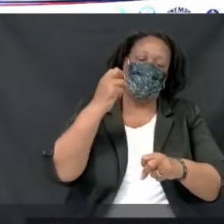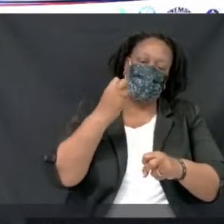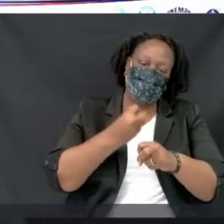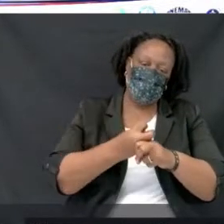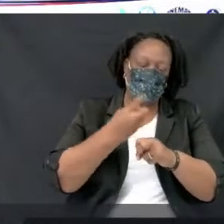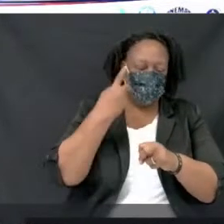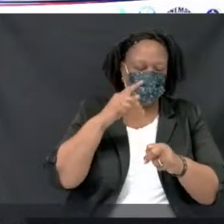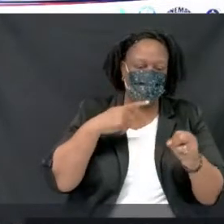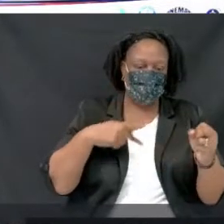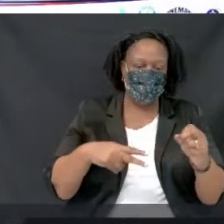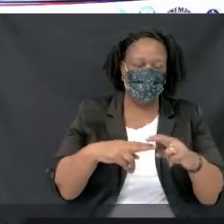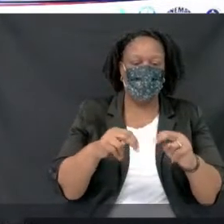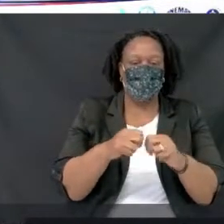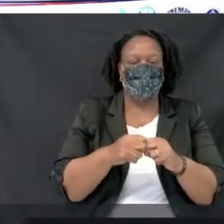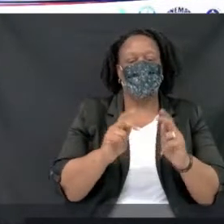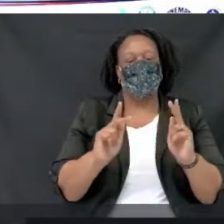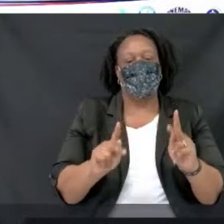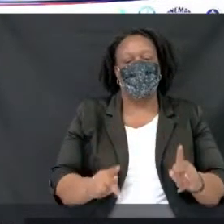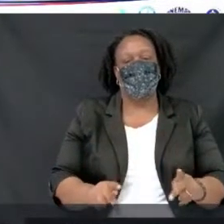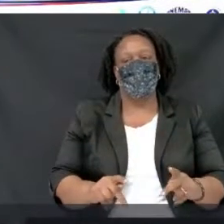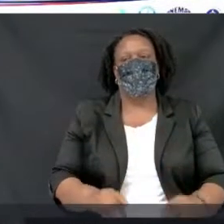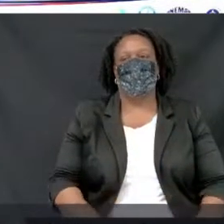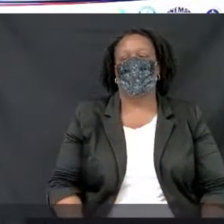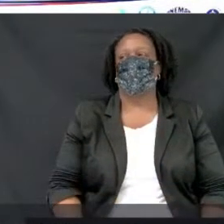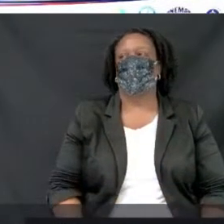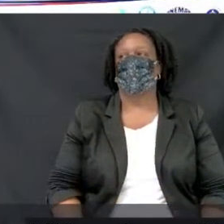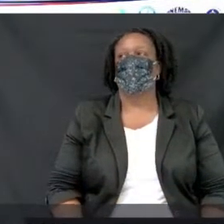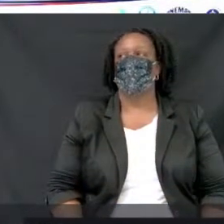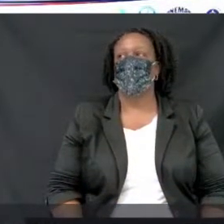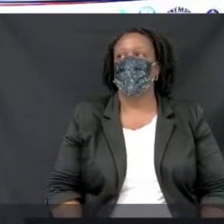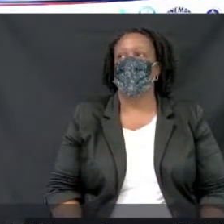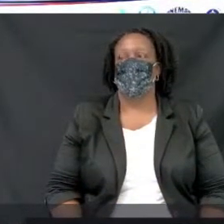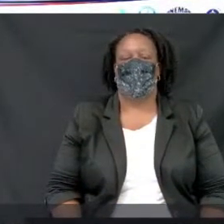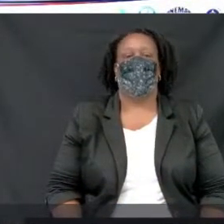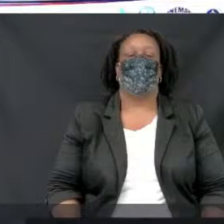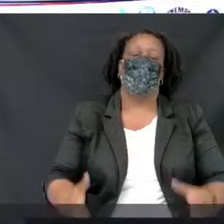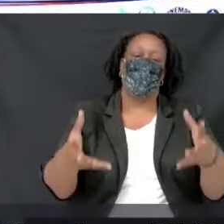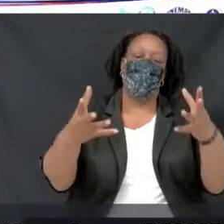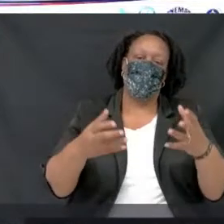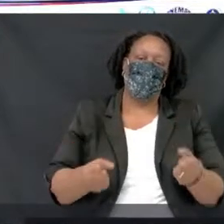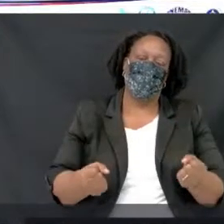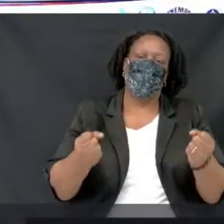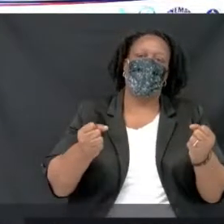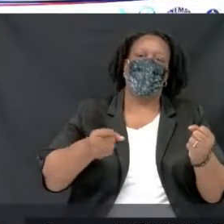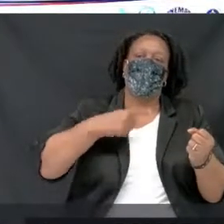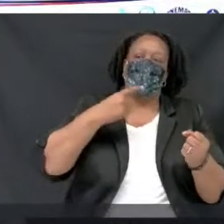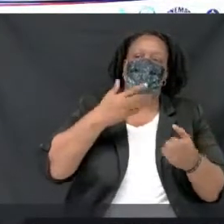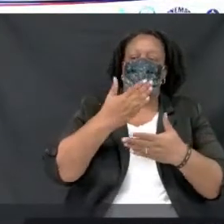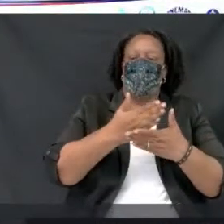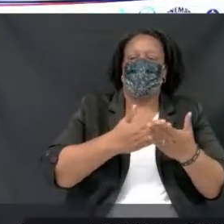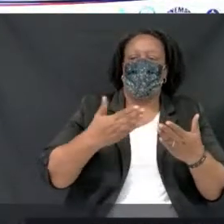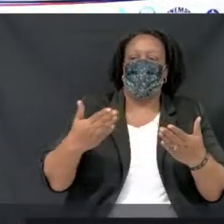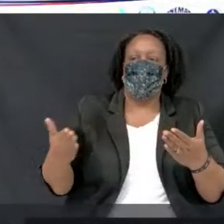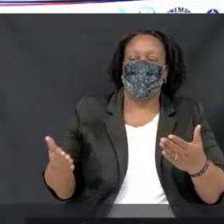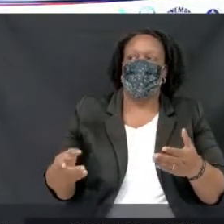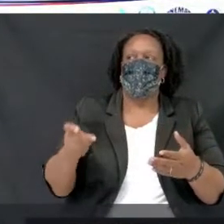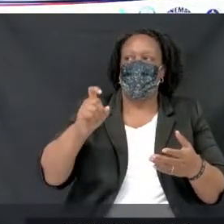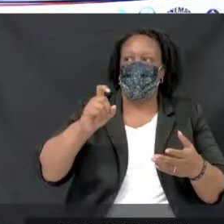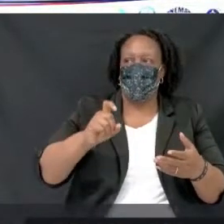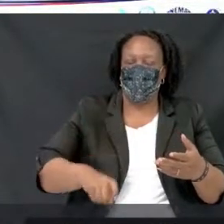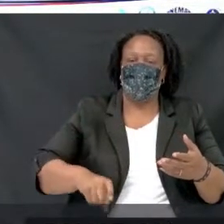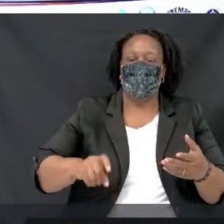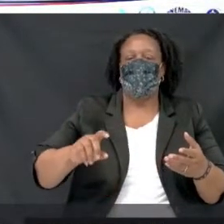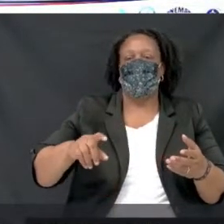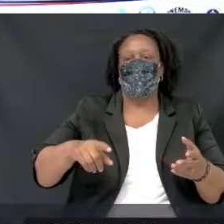I want to highlight a number of recommendations, bring to your attention a number of recommendations that we have